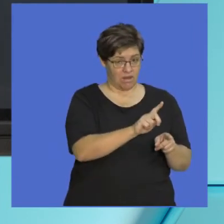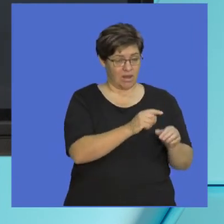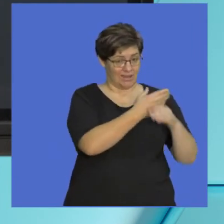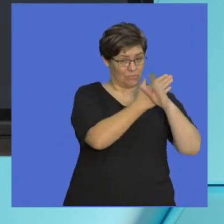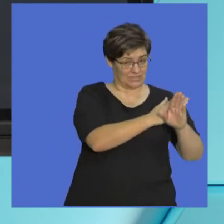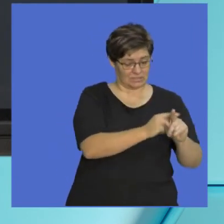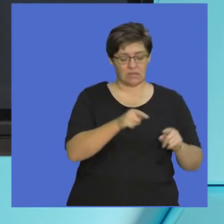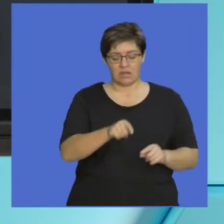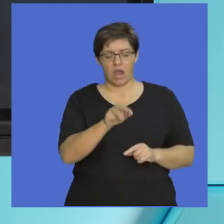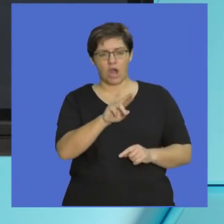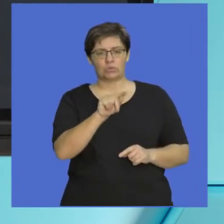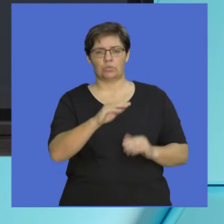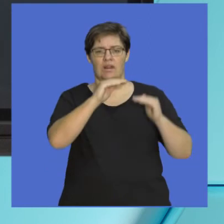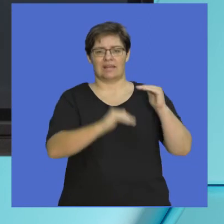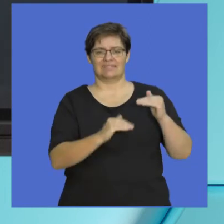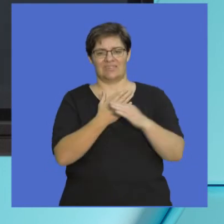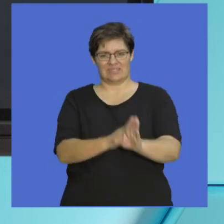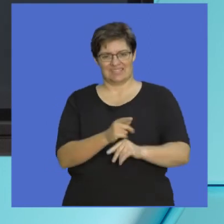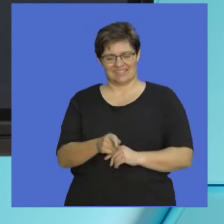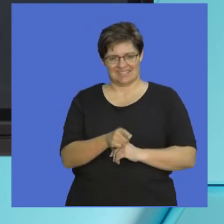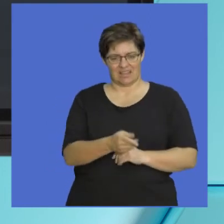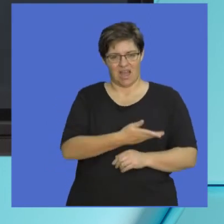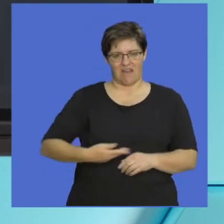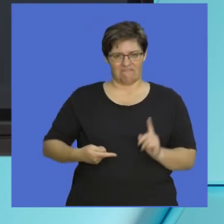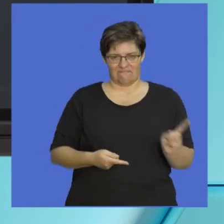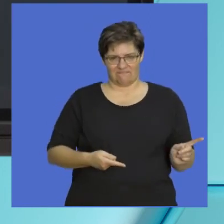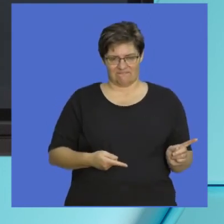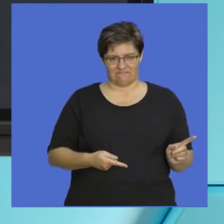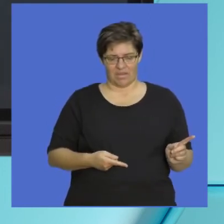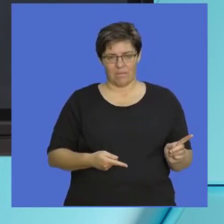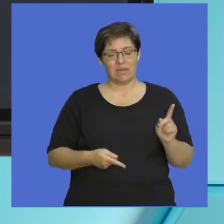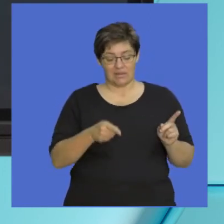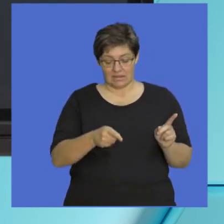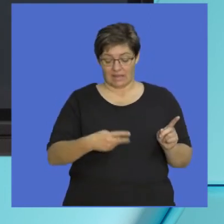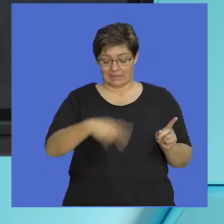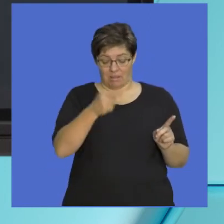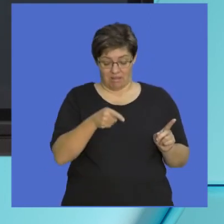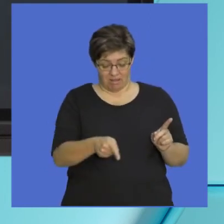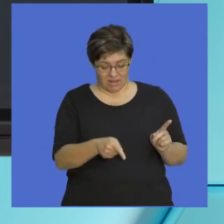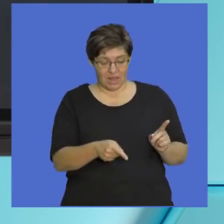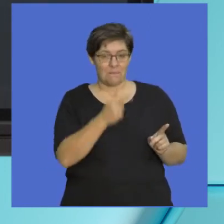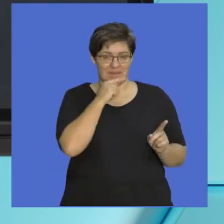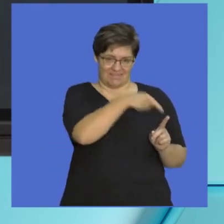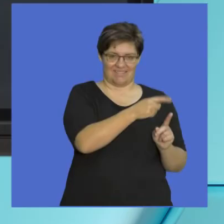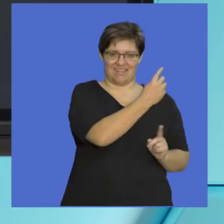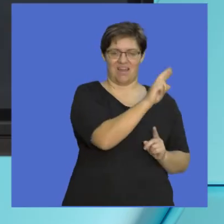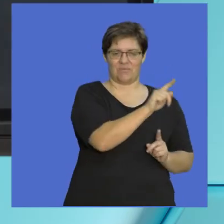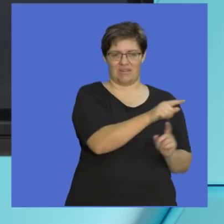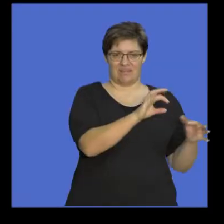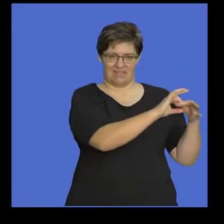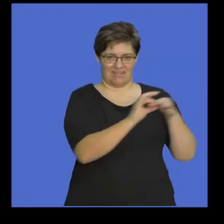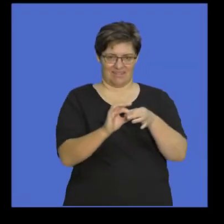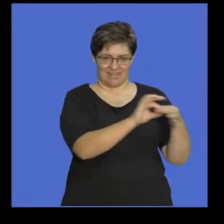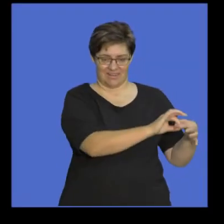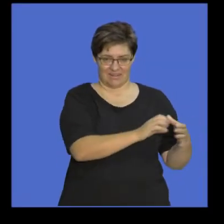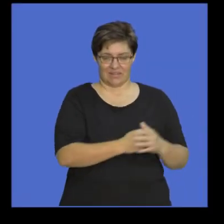So R2 is actually half of R1, and R1 is double R2. Make sure that you understand that mathematical relationship.